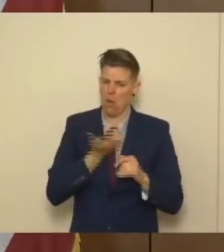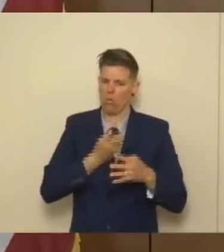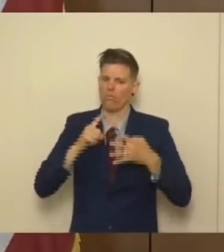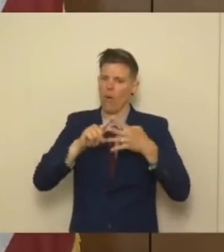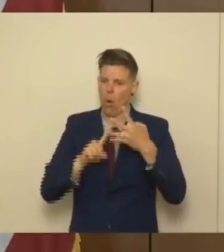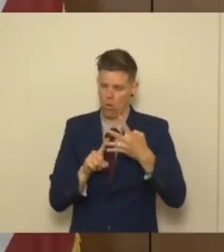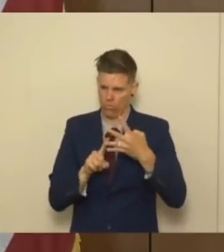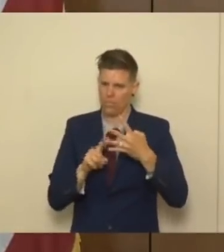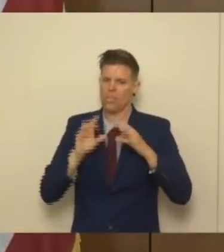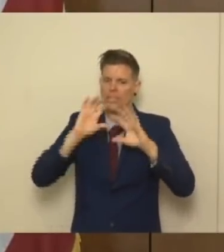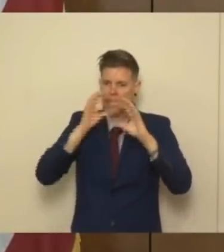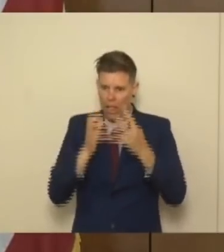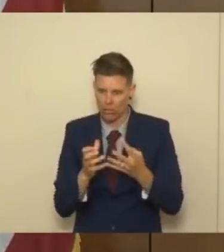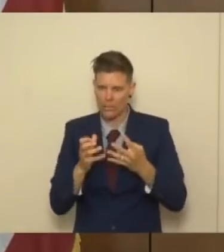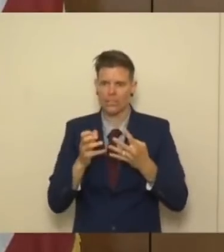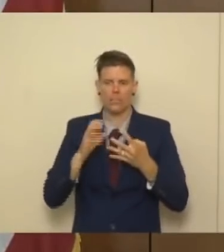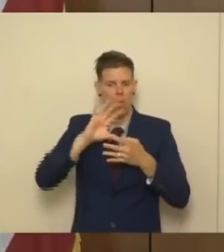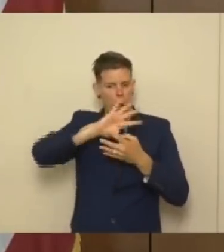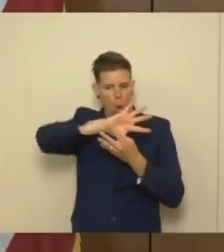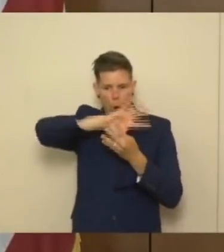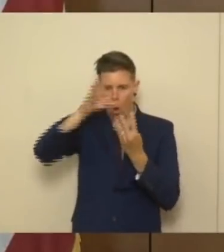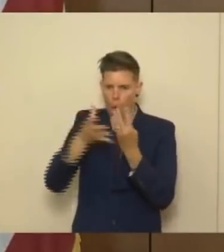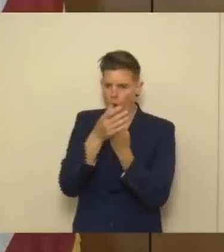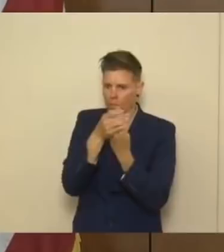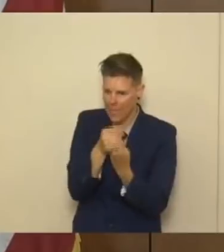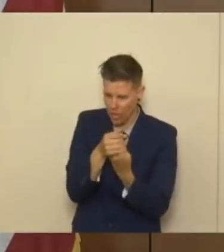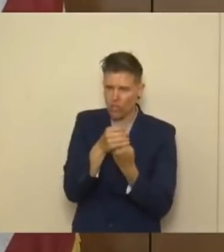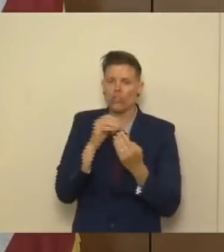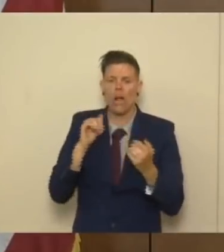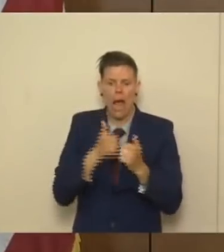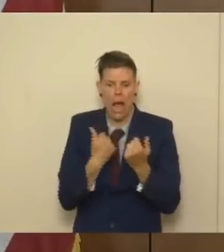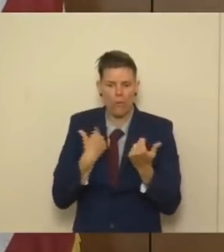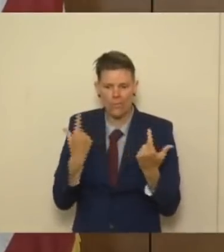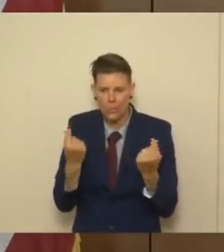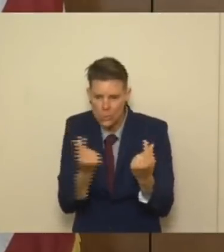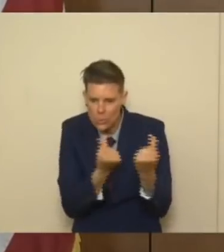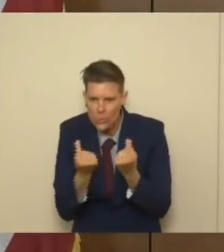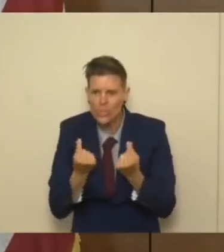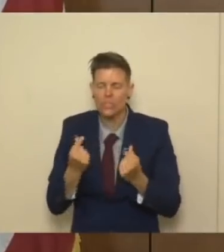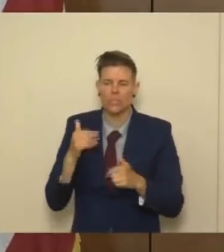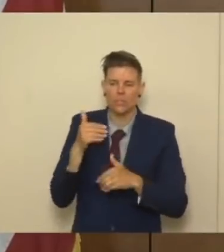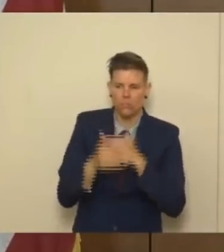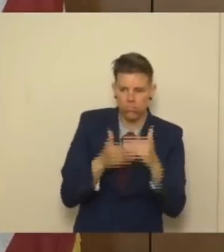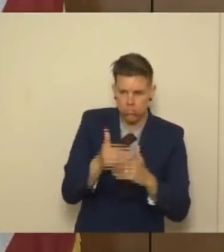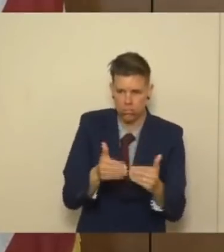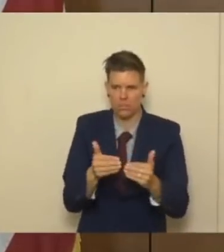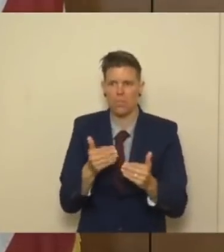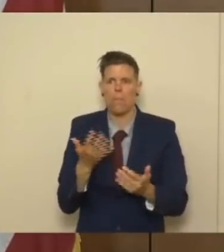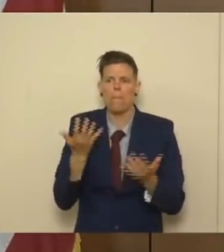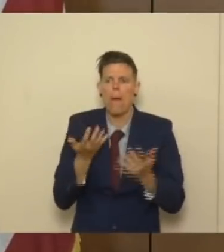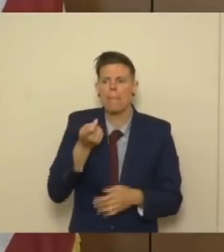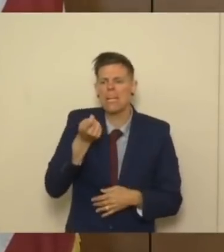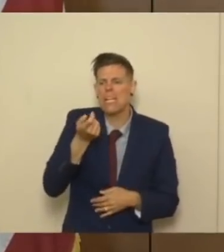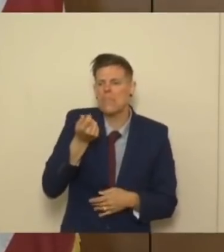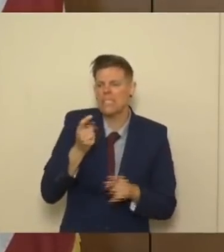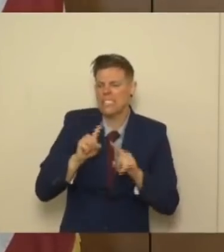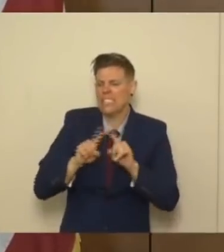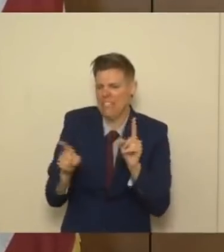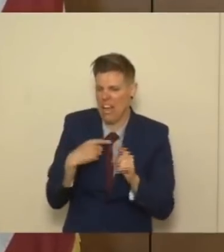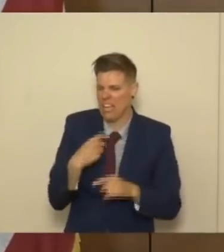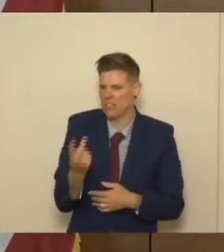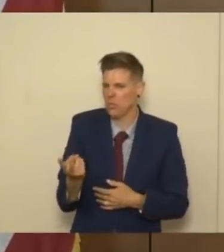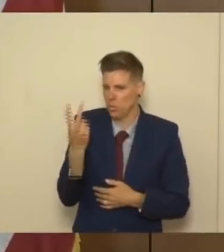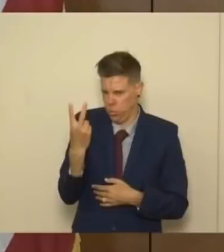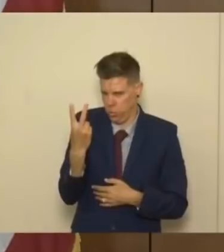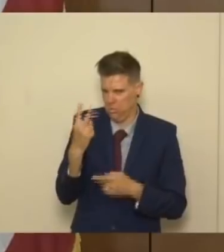difference about the kids in schools, and I'm going to have the experts talk about it, is really twofold. 1, while the data